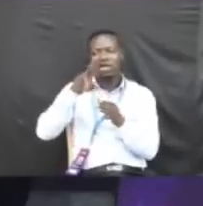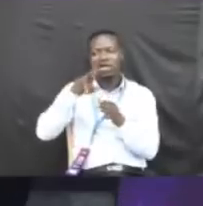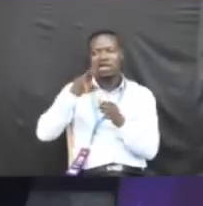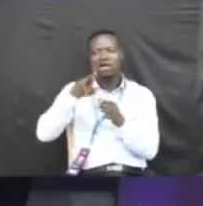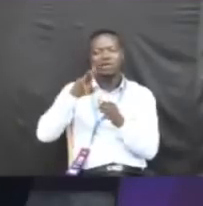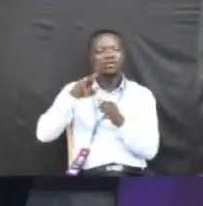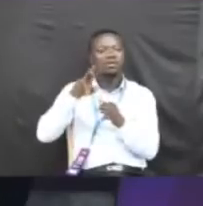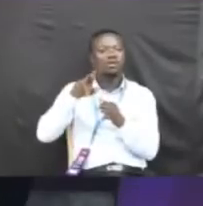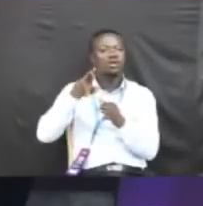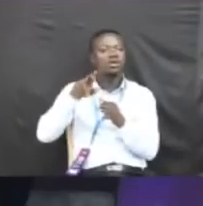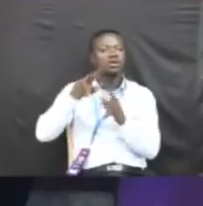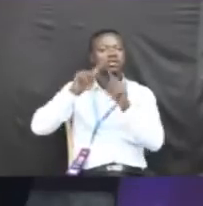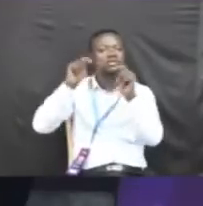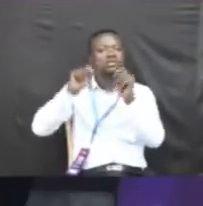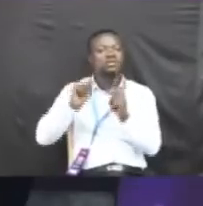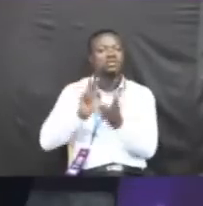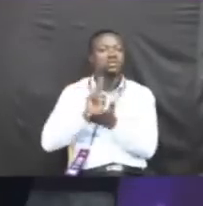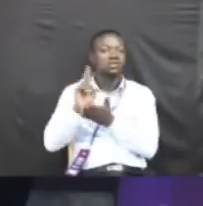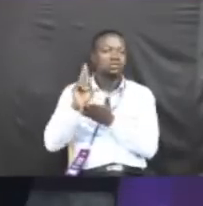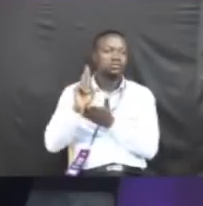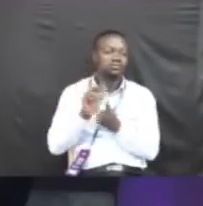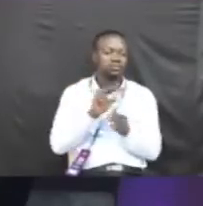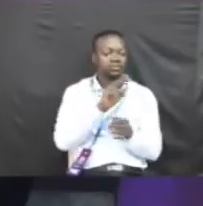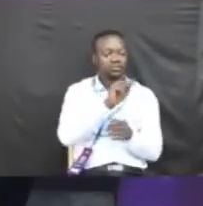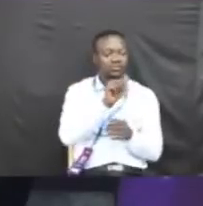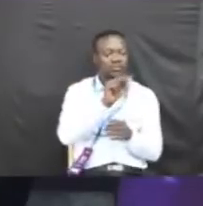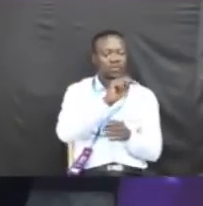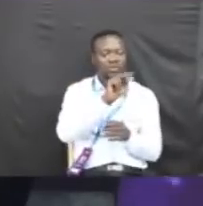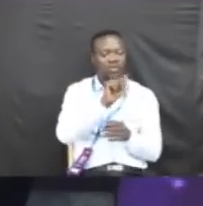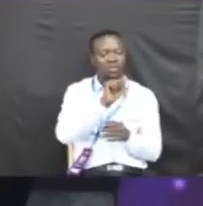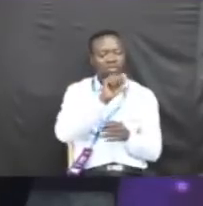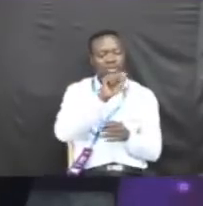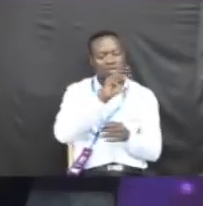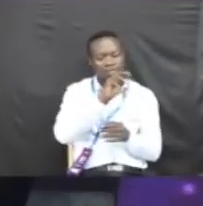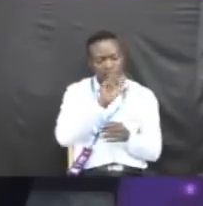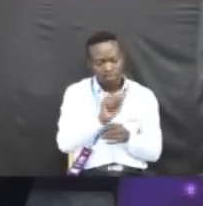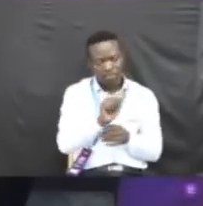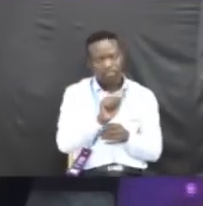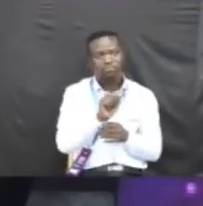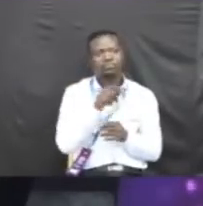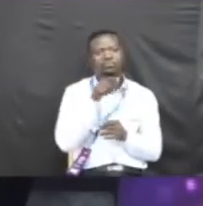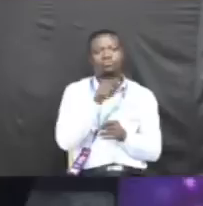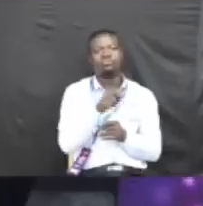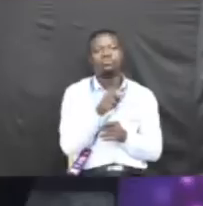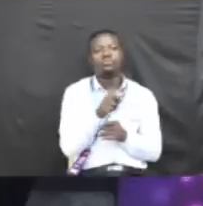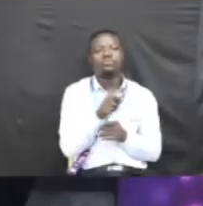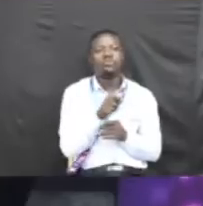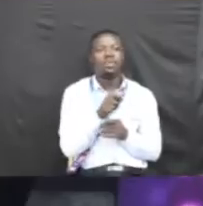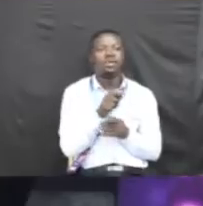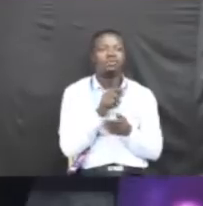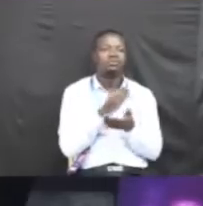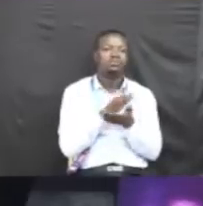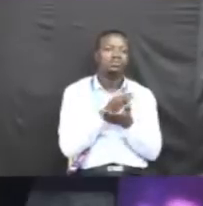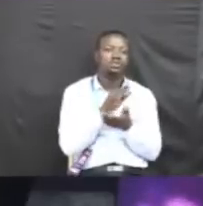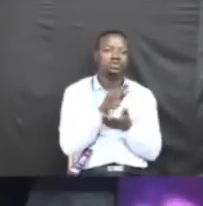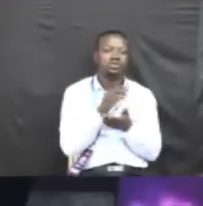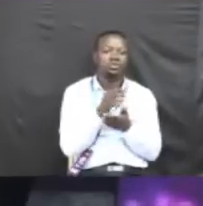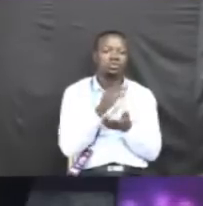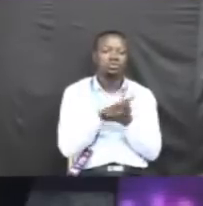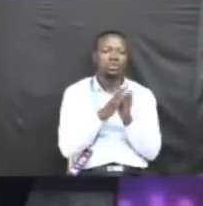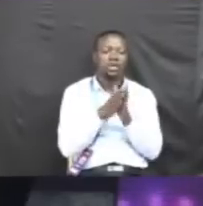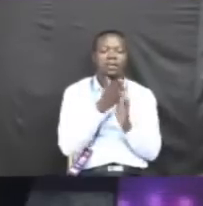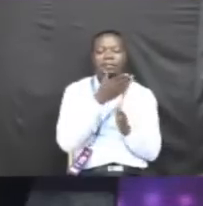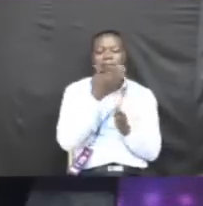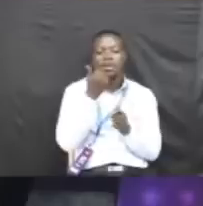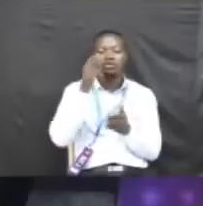University. Nana Zo was a 2022 best